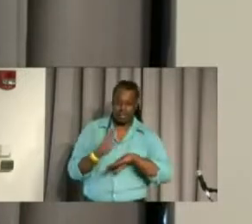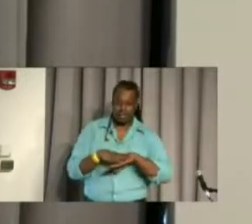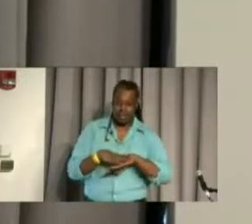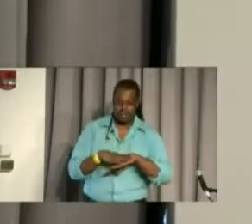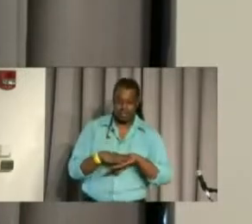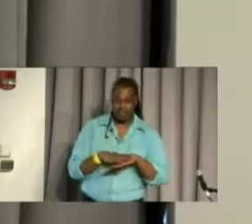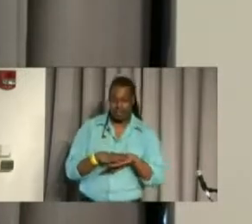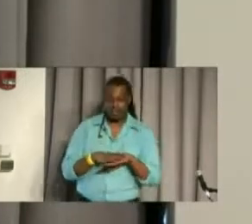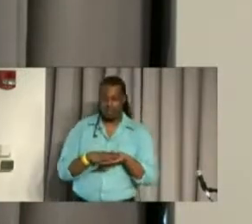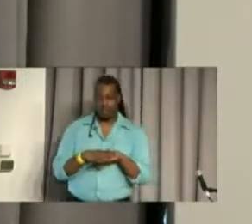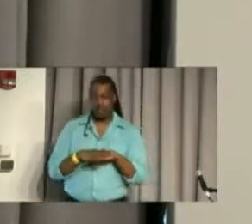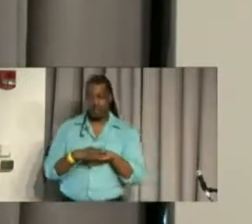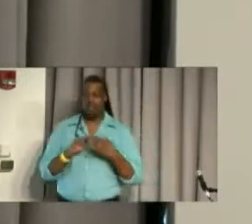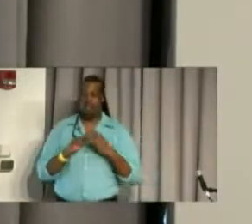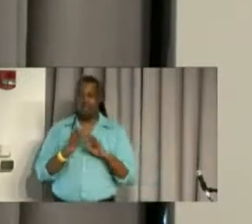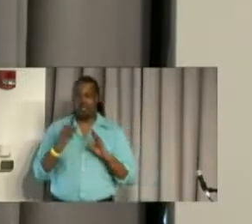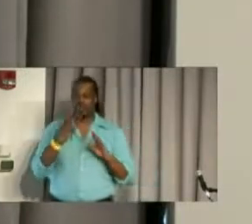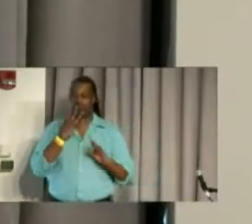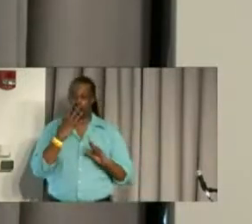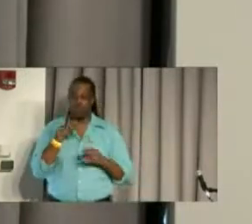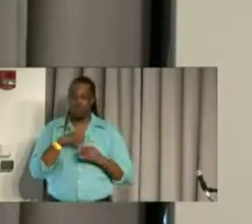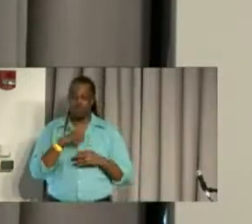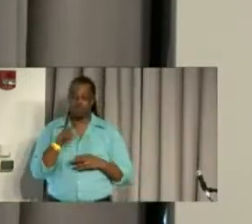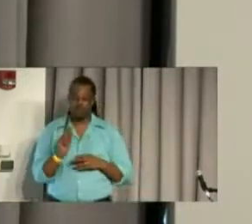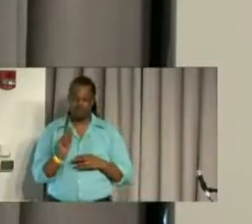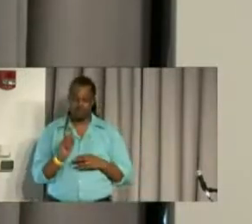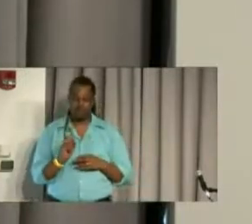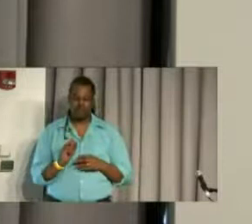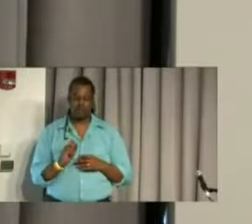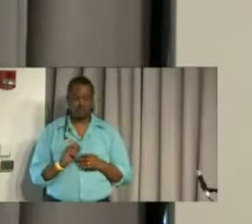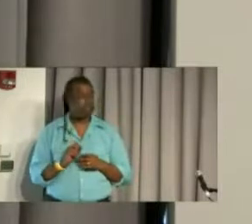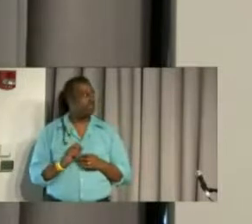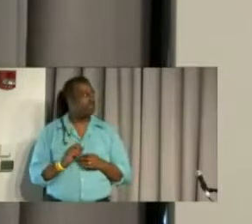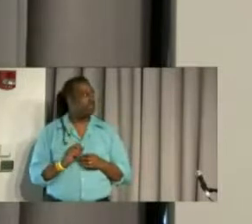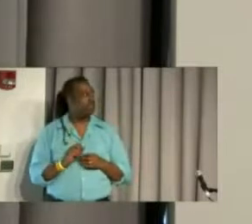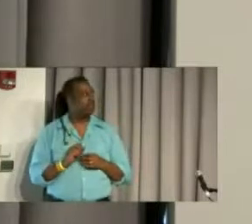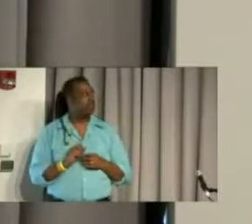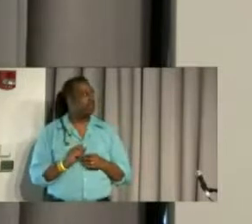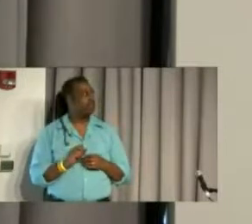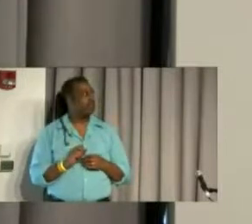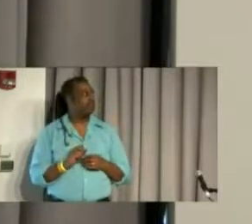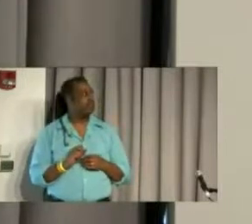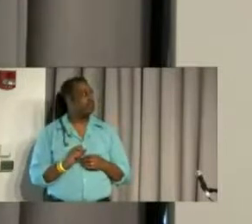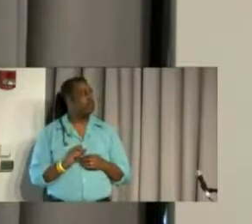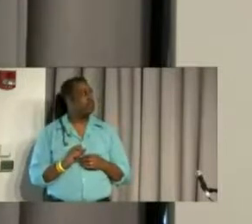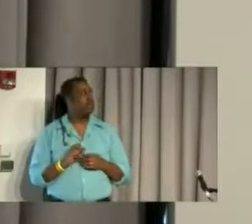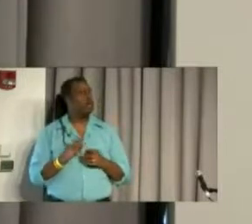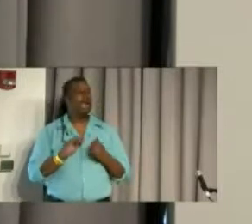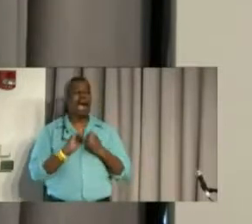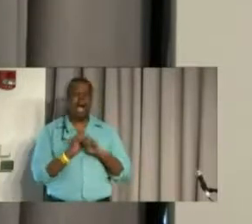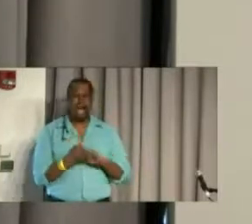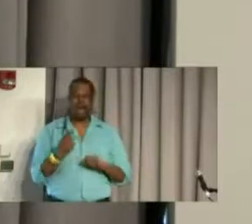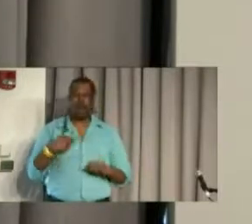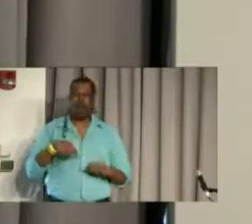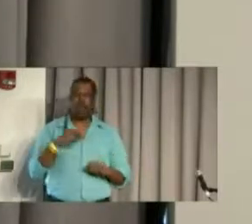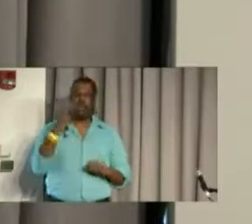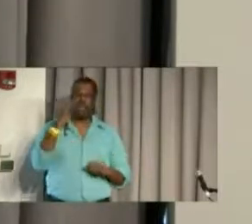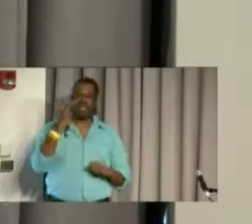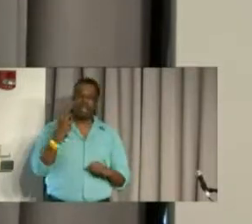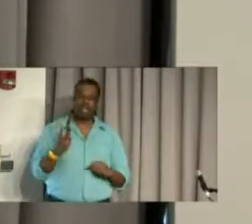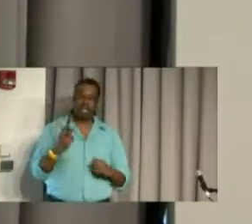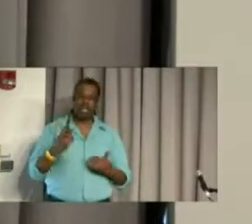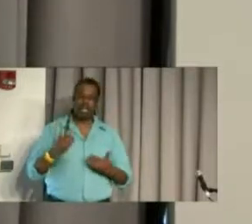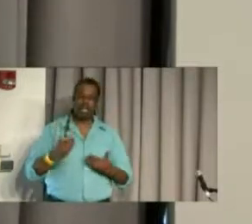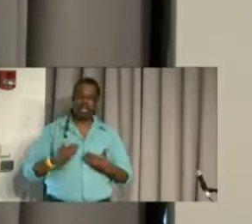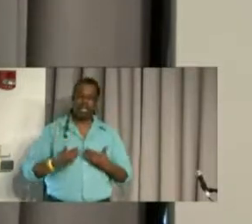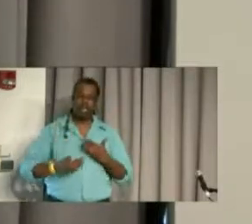on communities of color in the United States, how are we seeing the progression